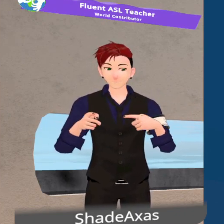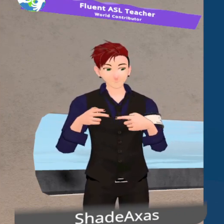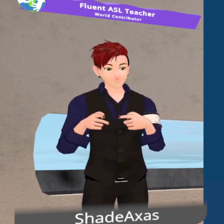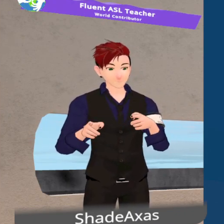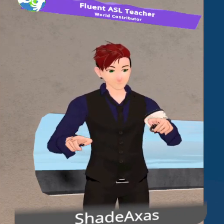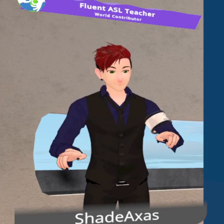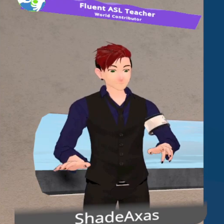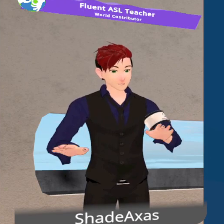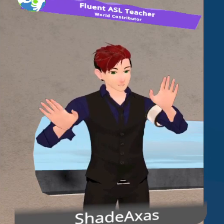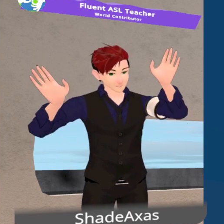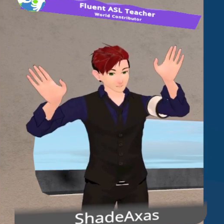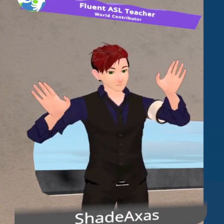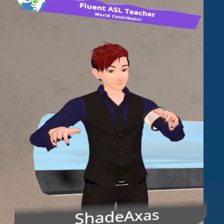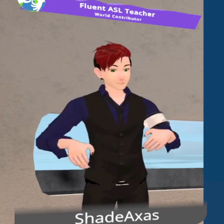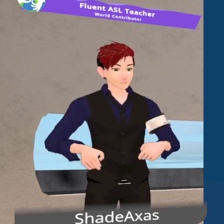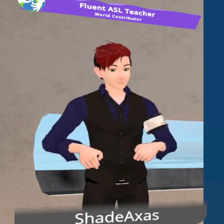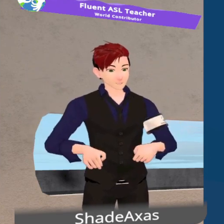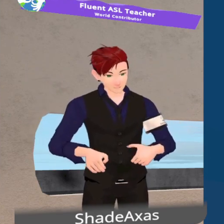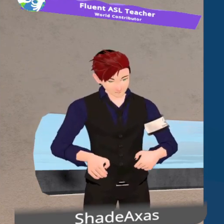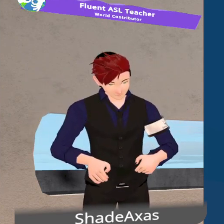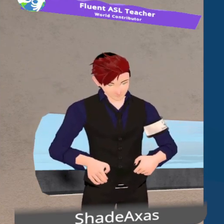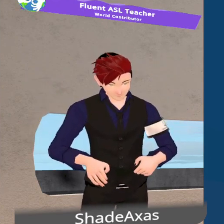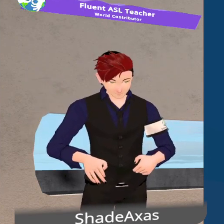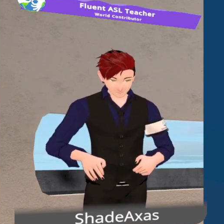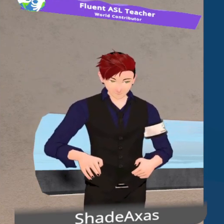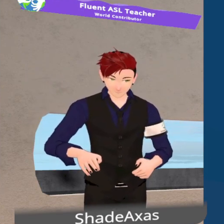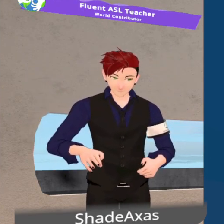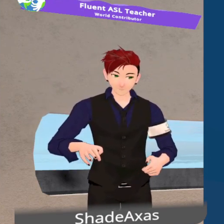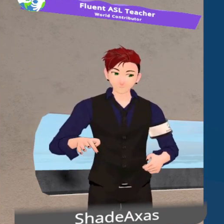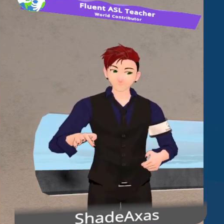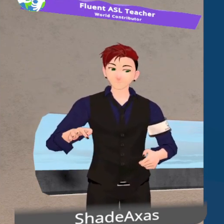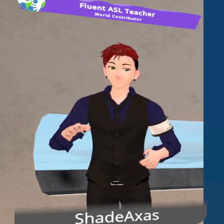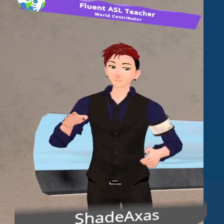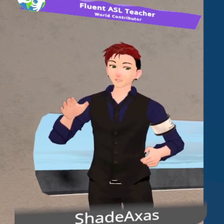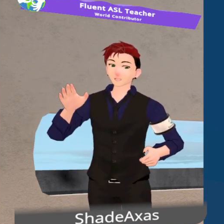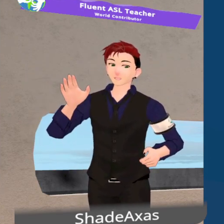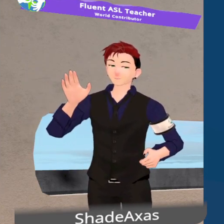difference, but they developed independently of each other.